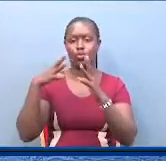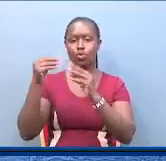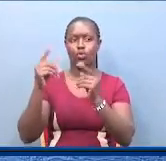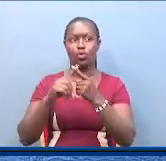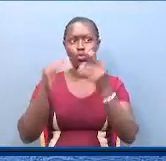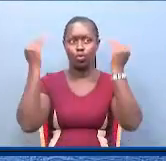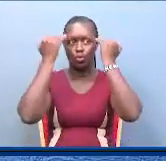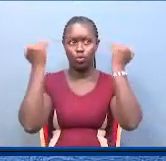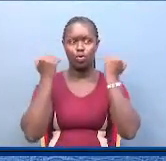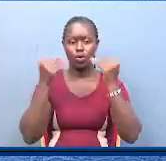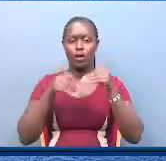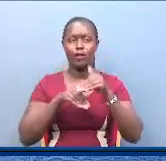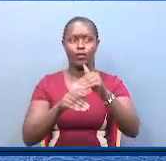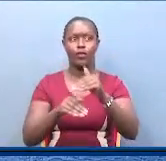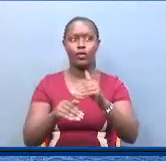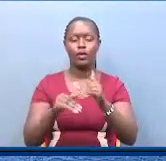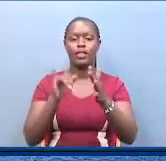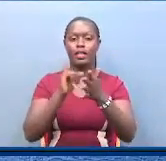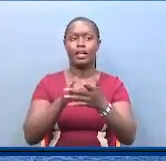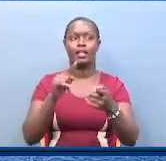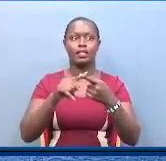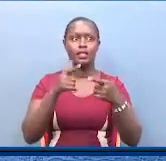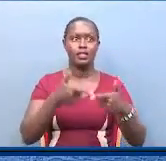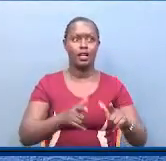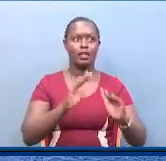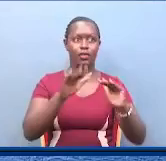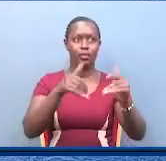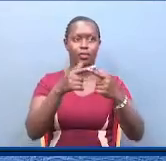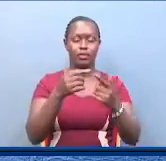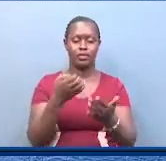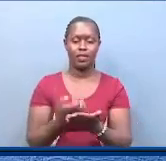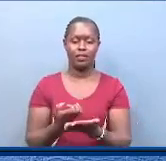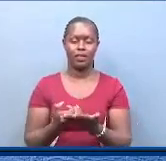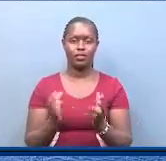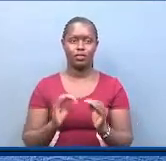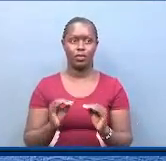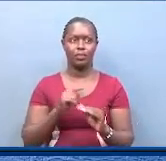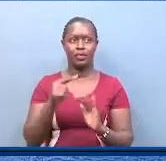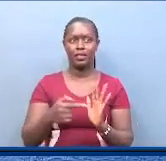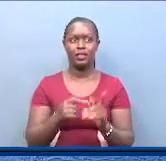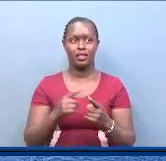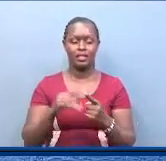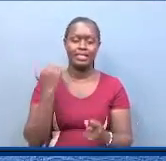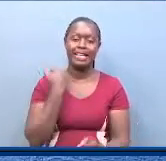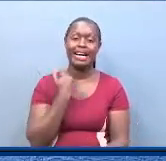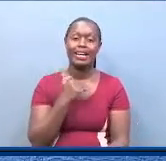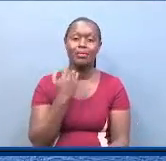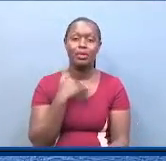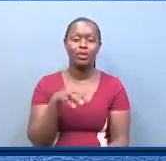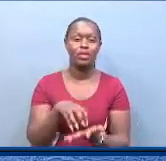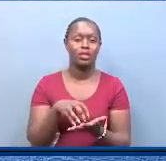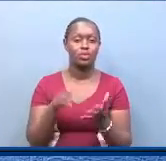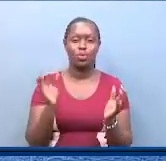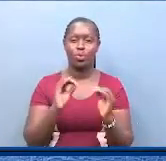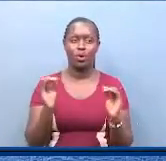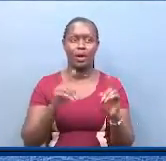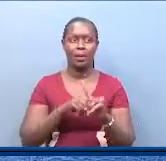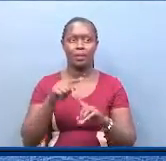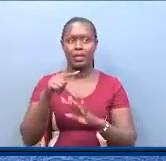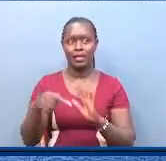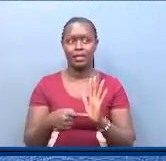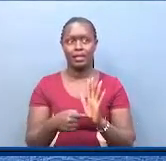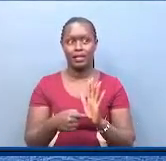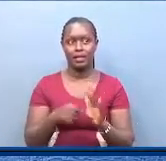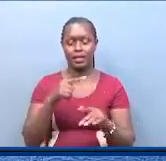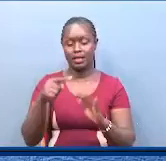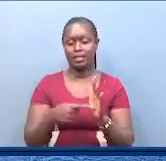proceedings. Rigathi Gachagua was not allowed to produce evidence. Now, it's not a criminal case. This is, you know, there's